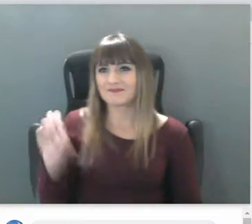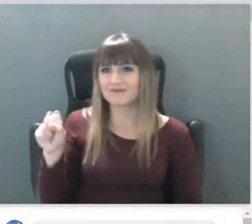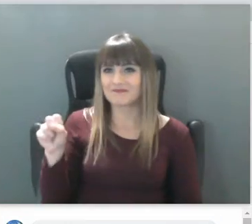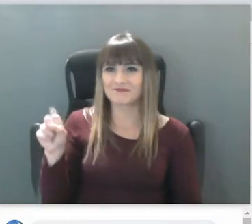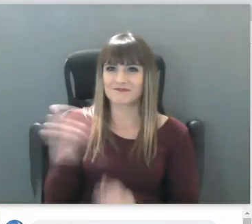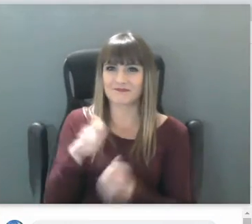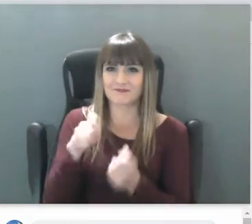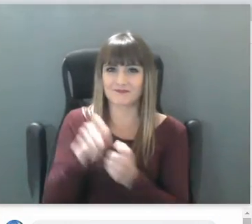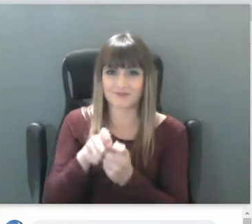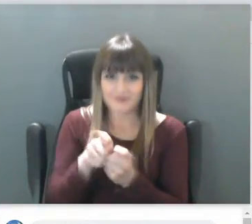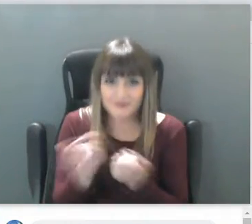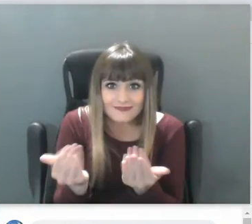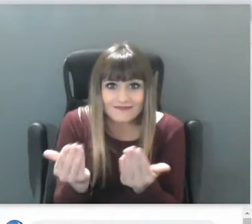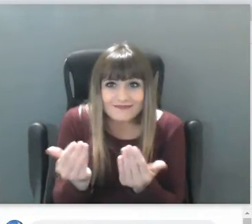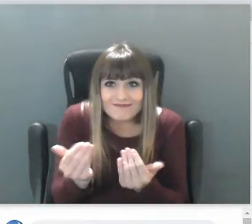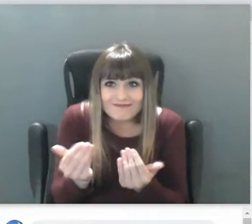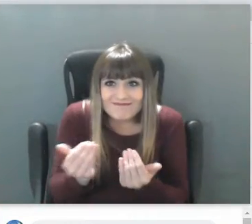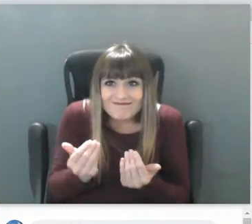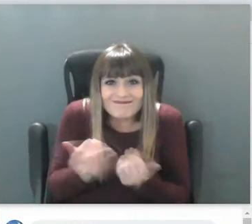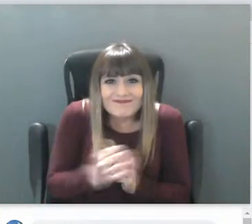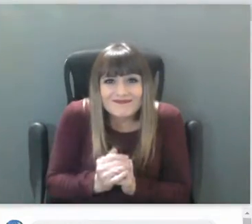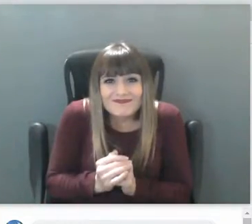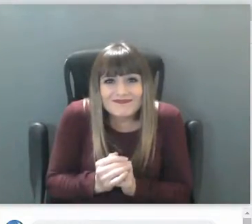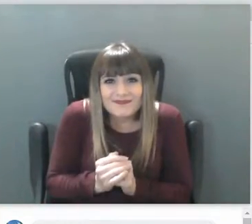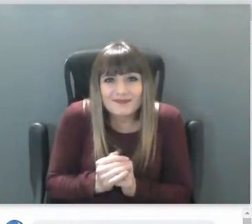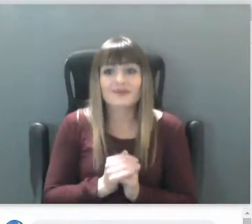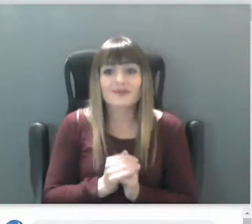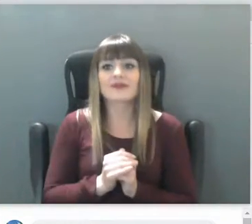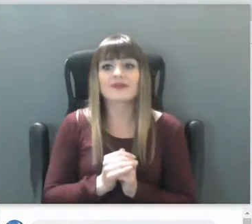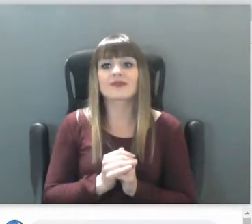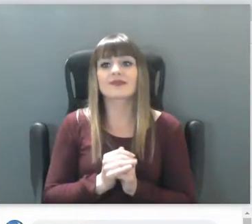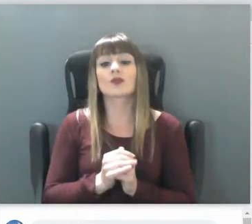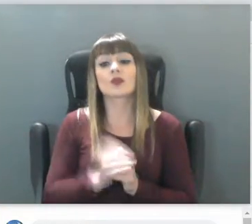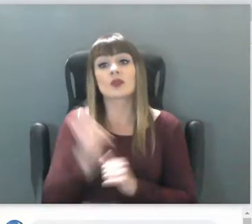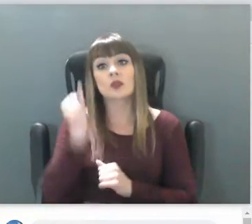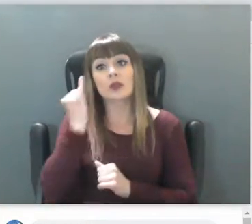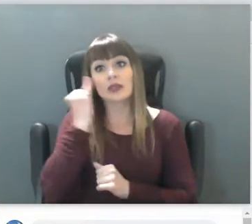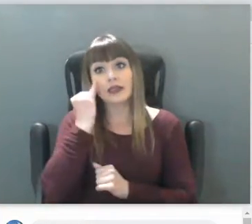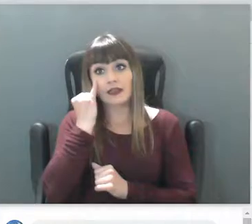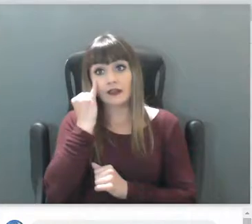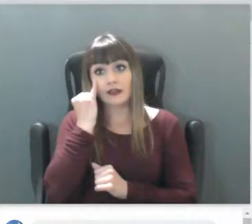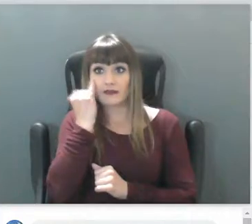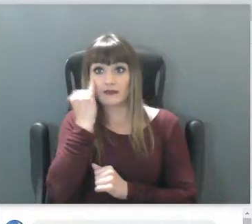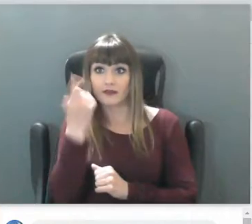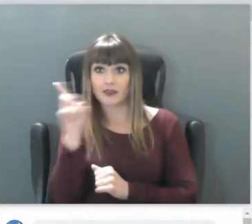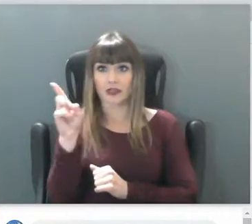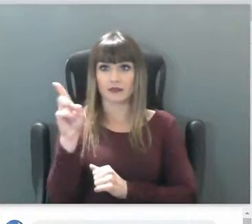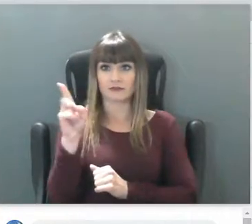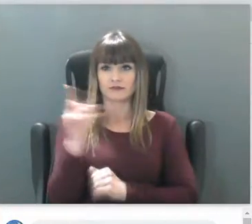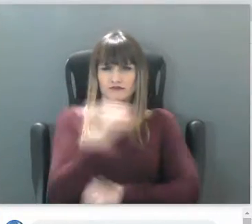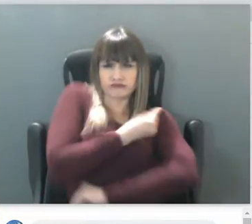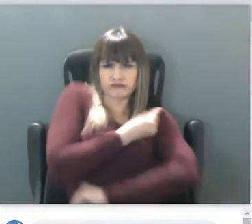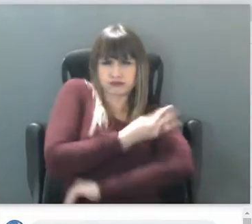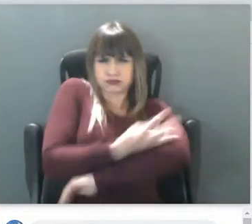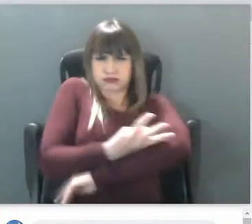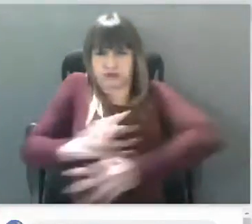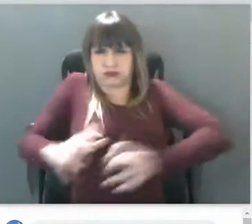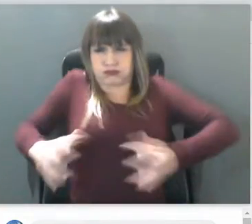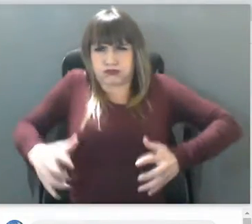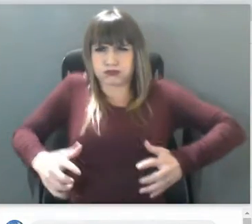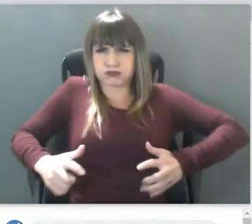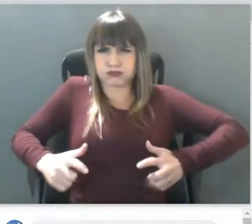this way. Yeah, so then if making themselves look big, Blanche, and then